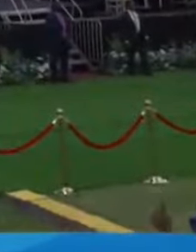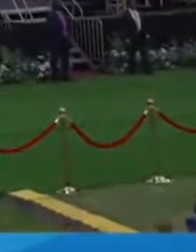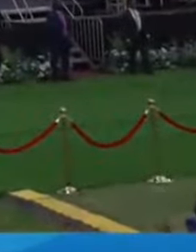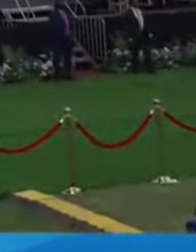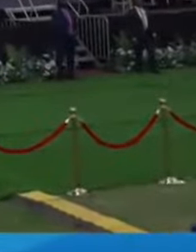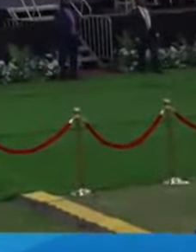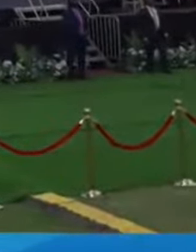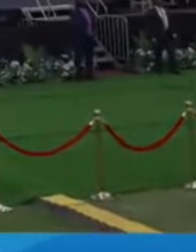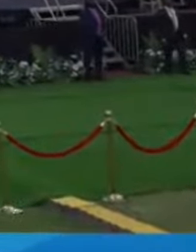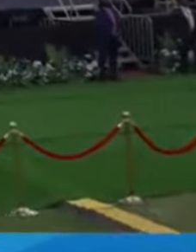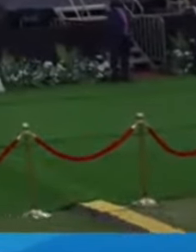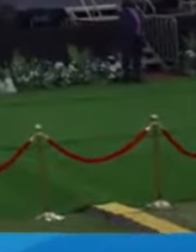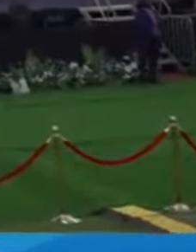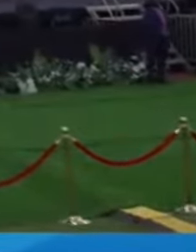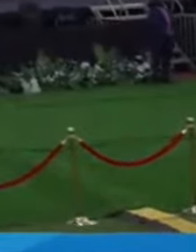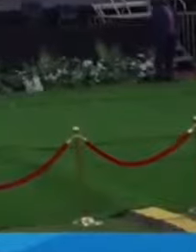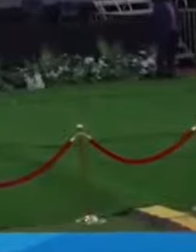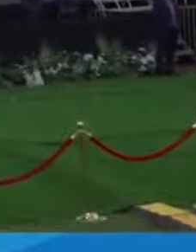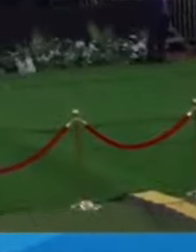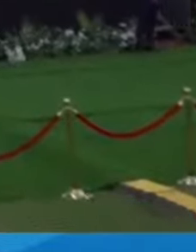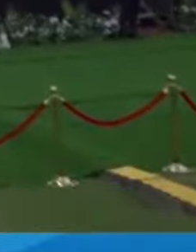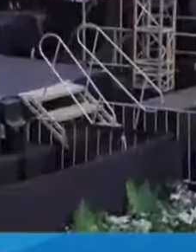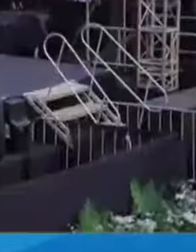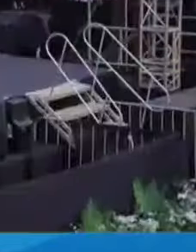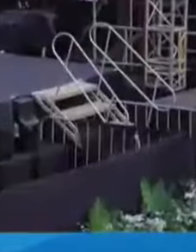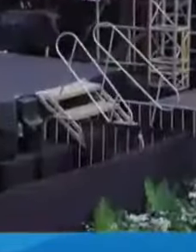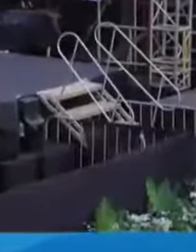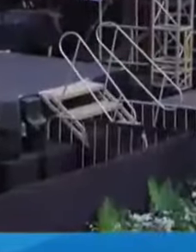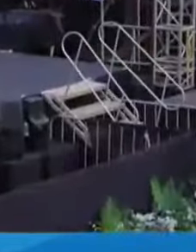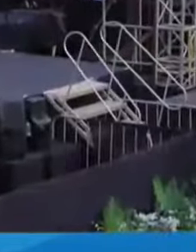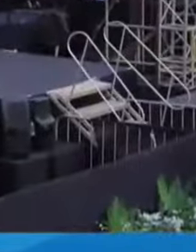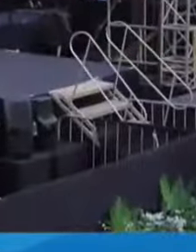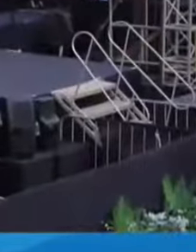the the name of Jesus